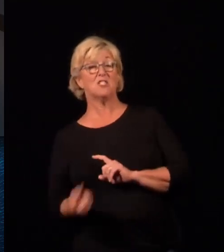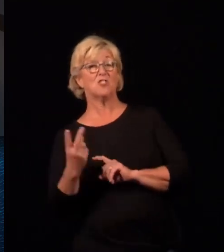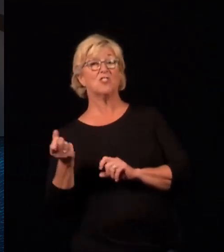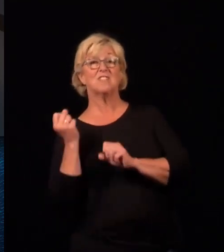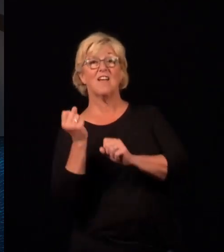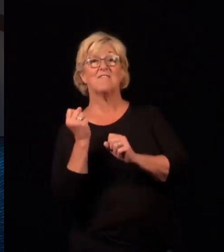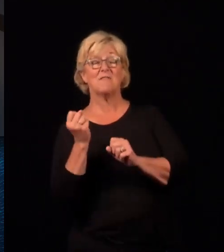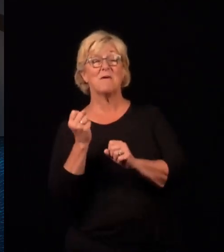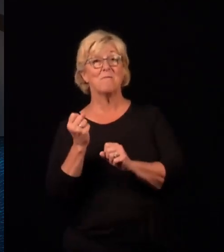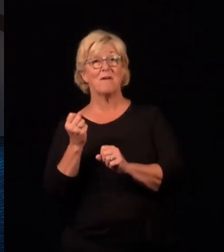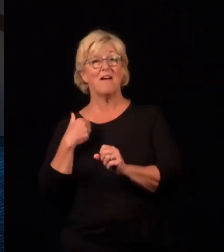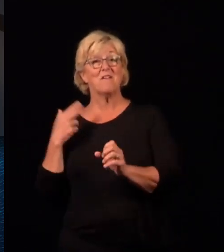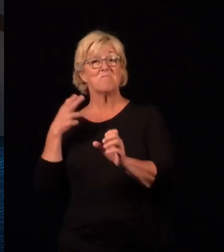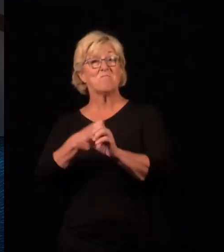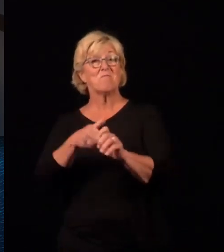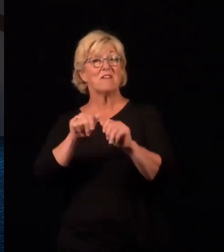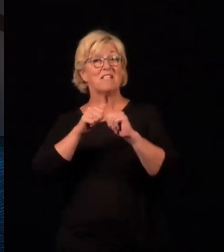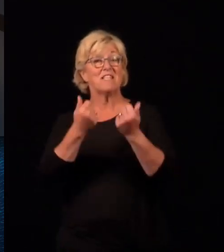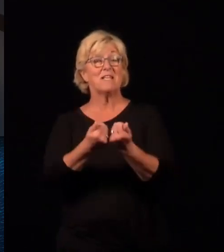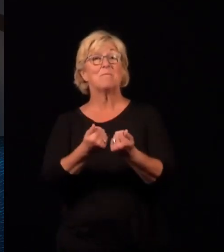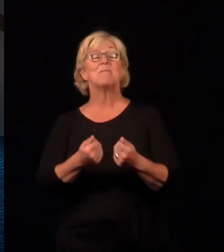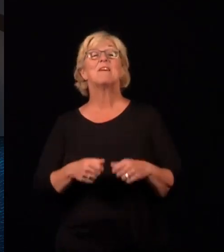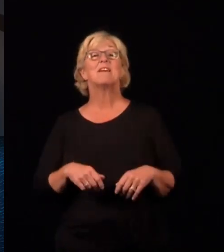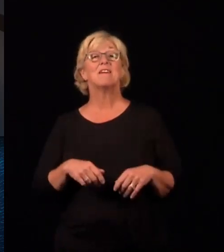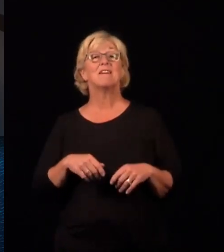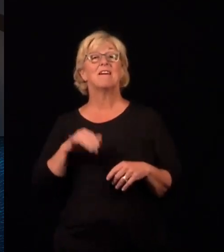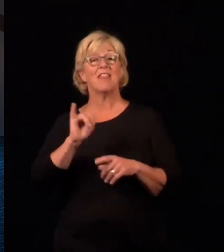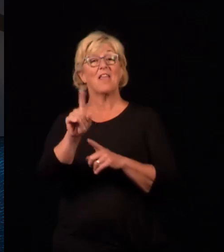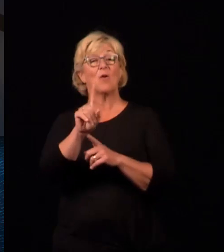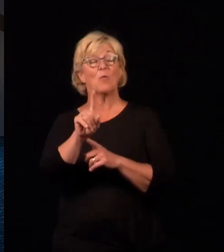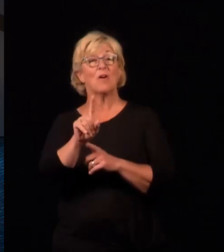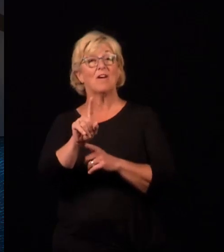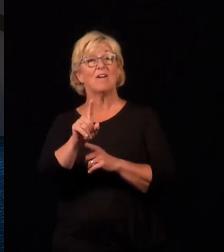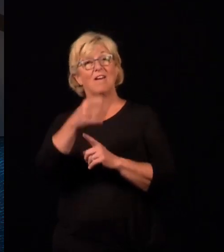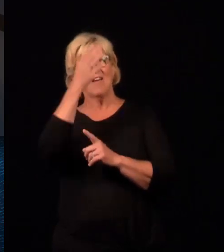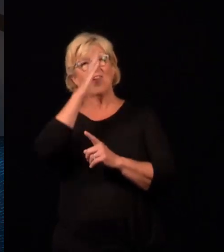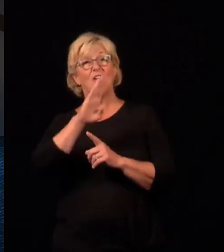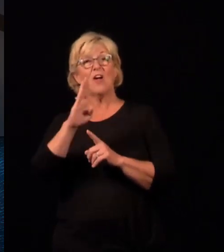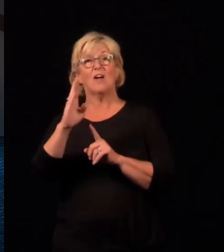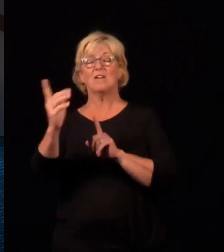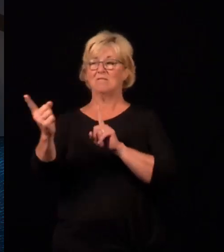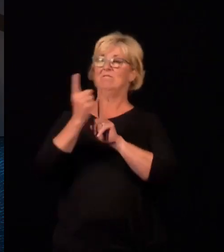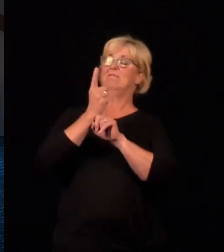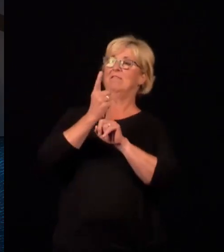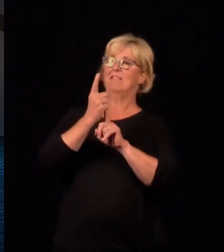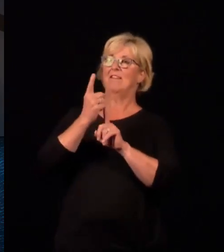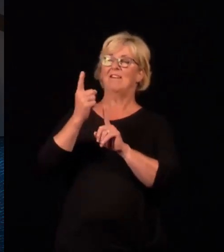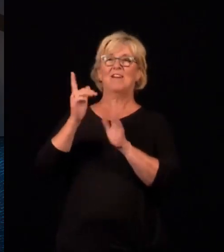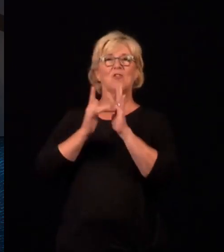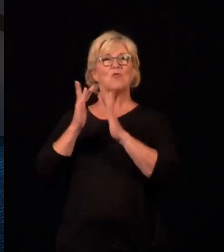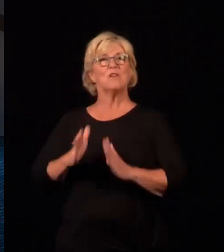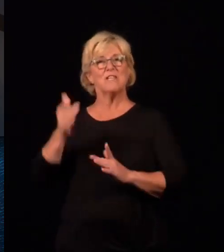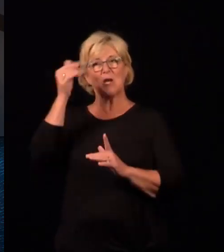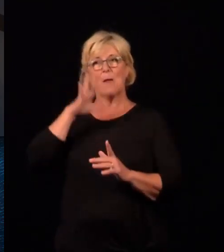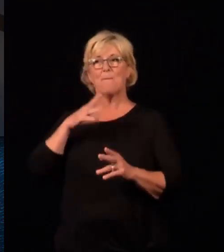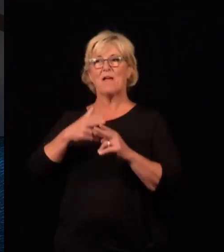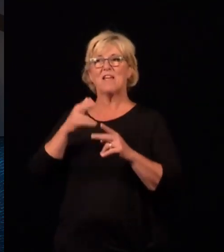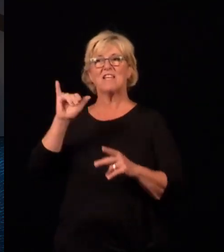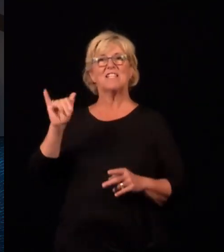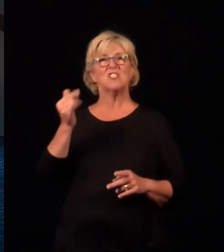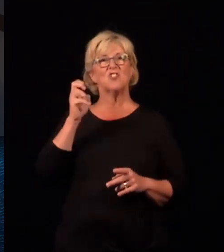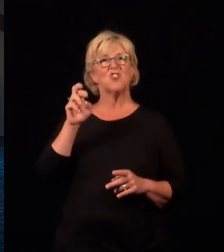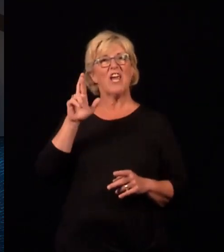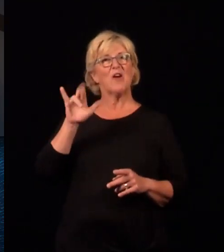play and to come out and try out. And it was there where God brought a very special Christian man into my life. His name was Jerry